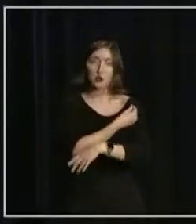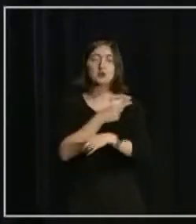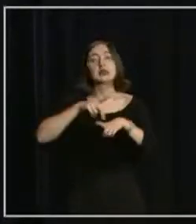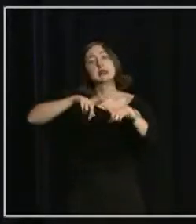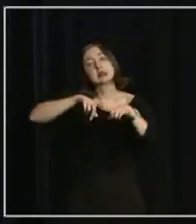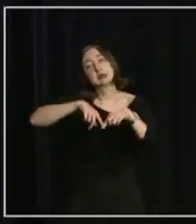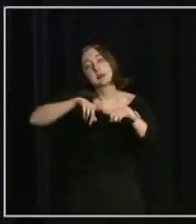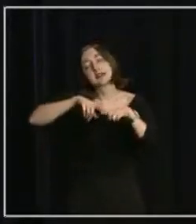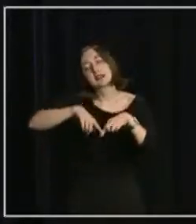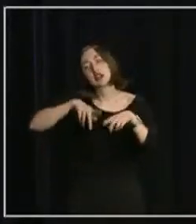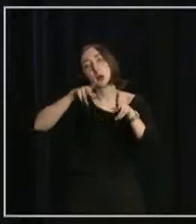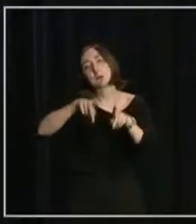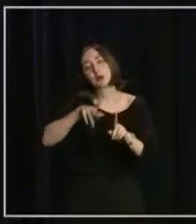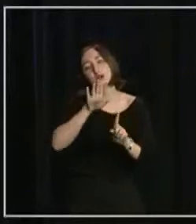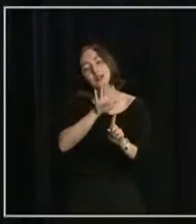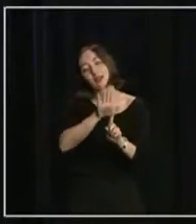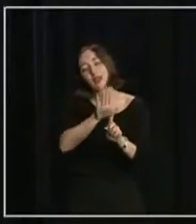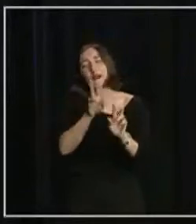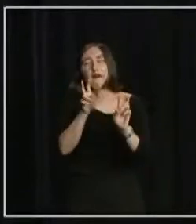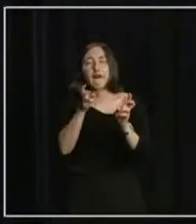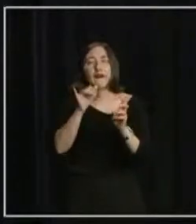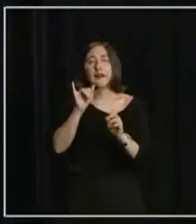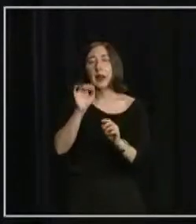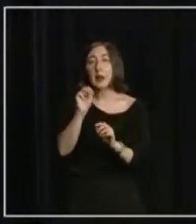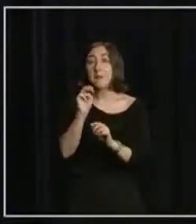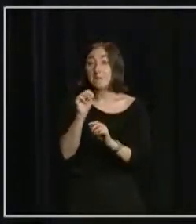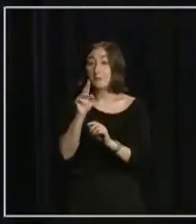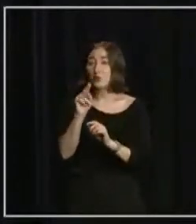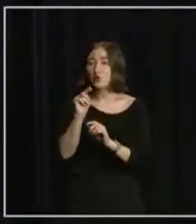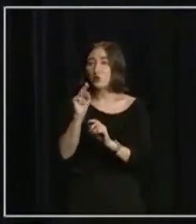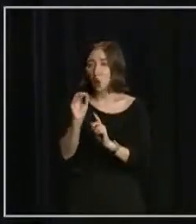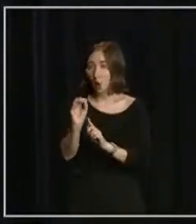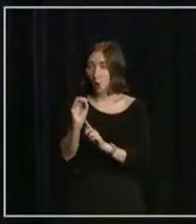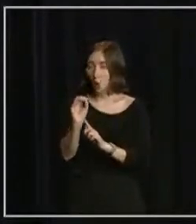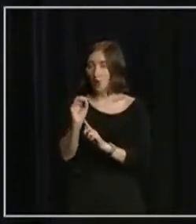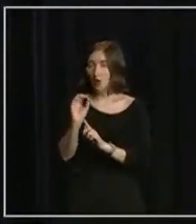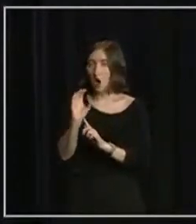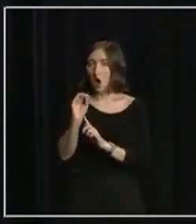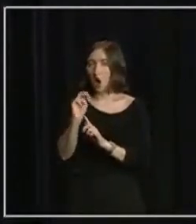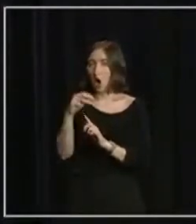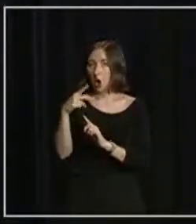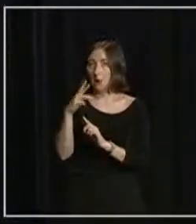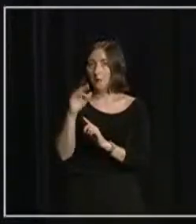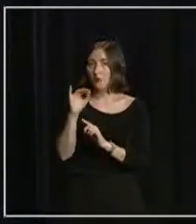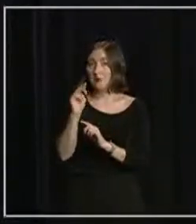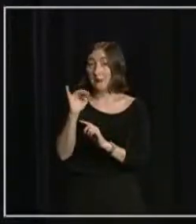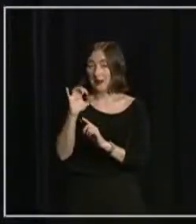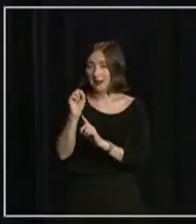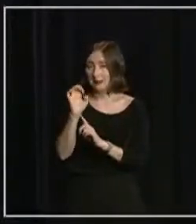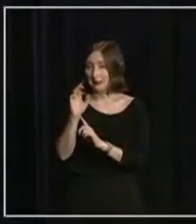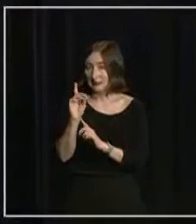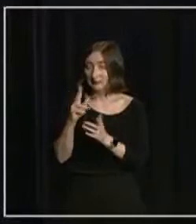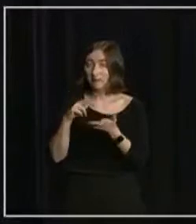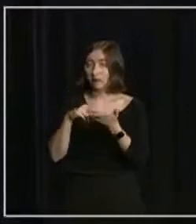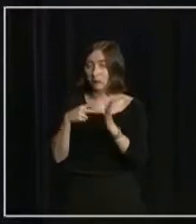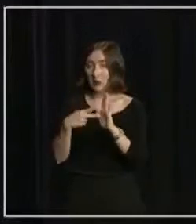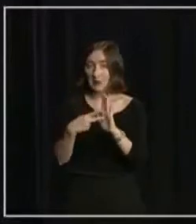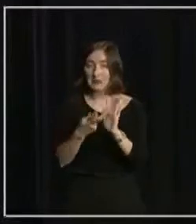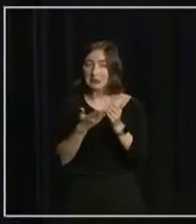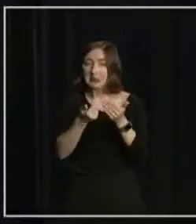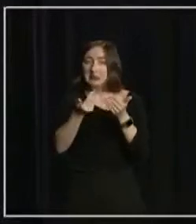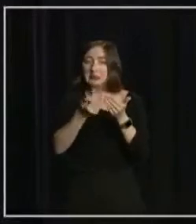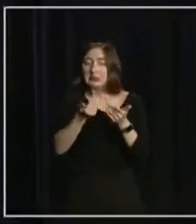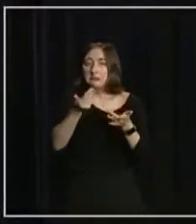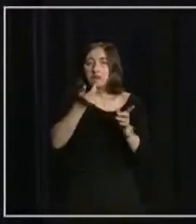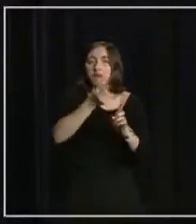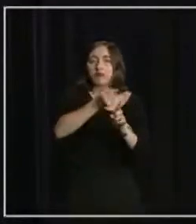immunocompromised, we have not seen in the last 36 hours increased foot traffic, although we have been reporting out over the last few weeks that